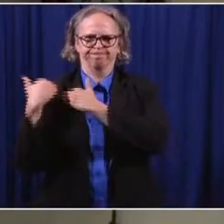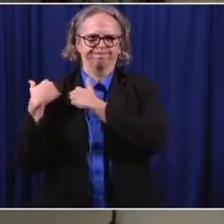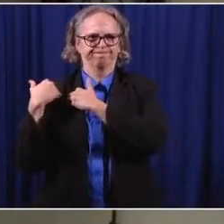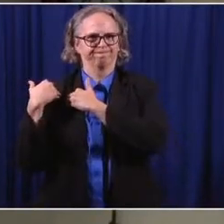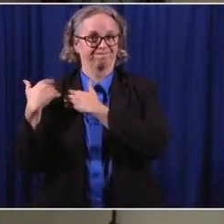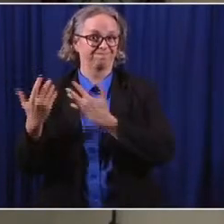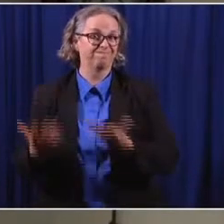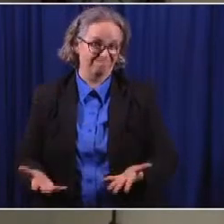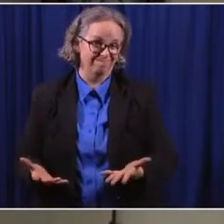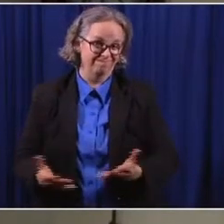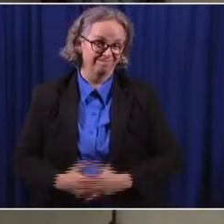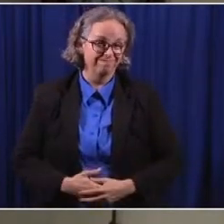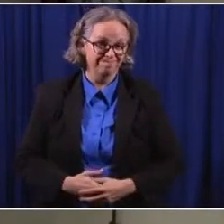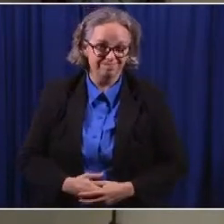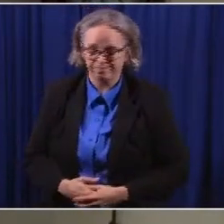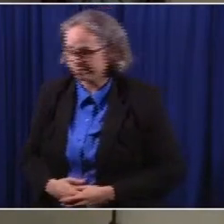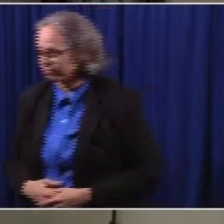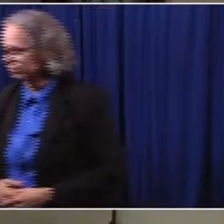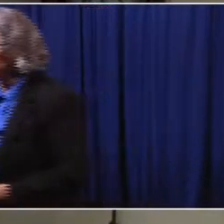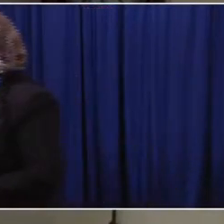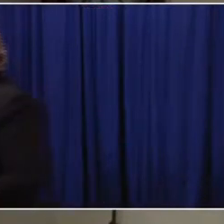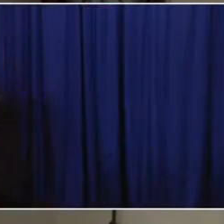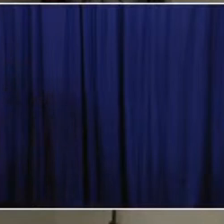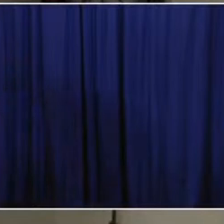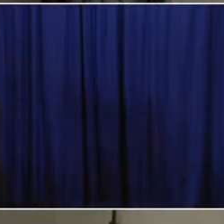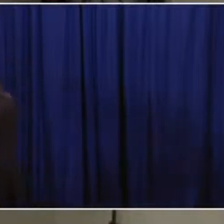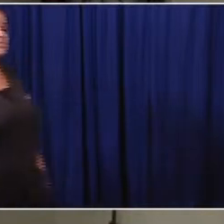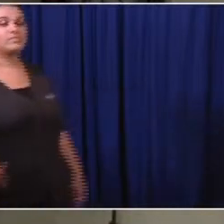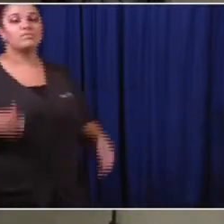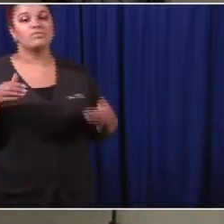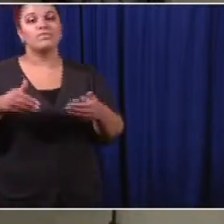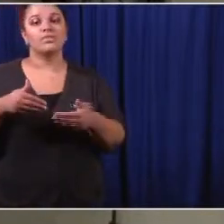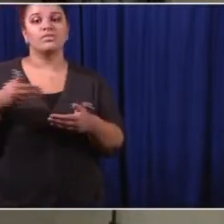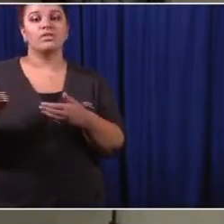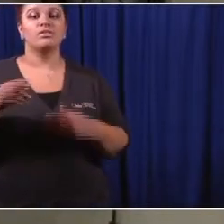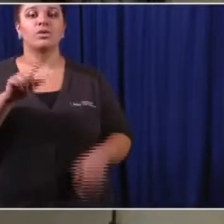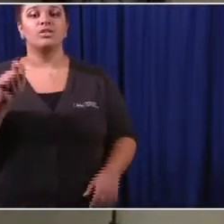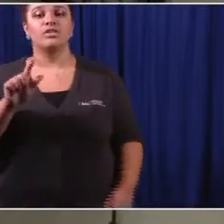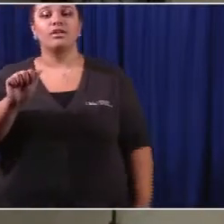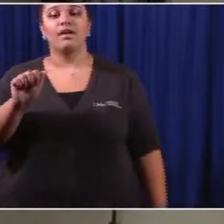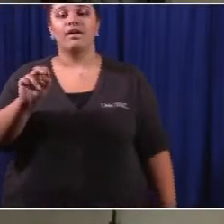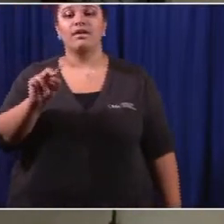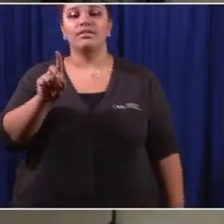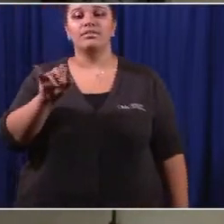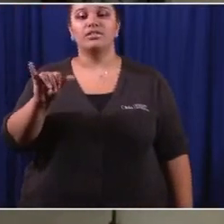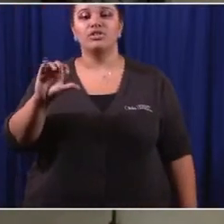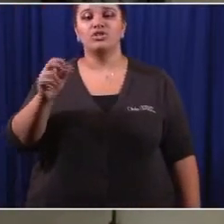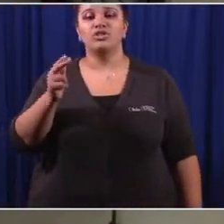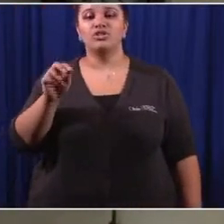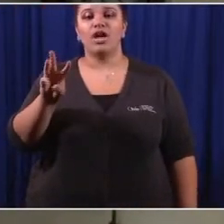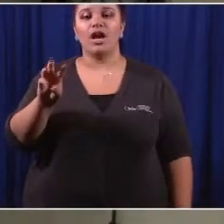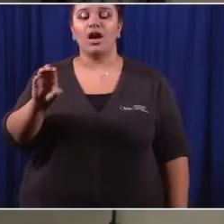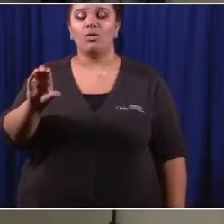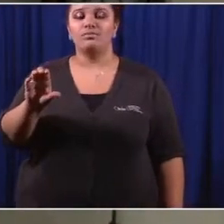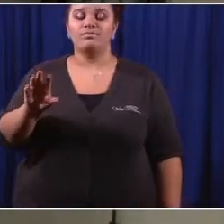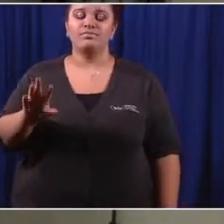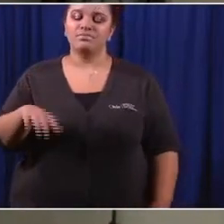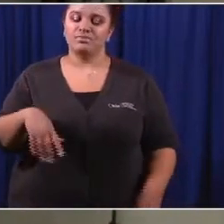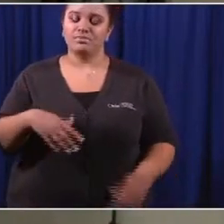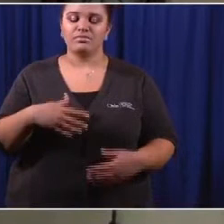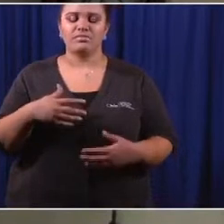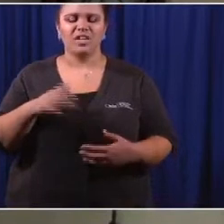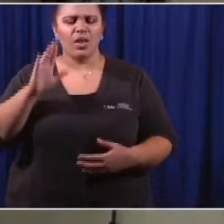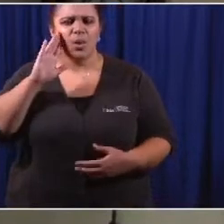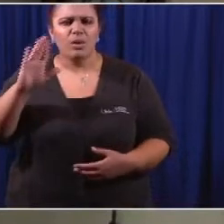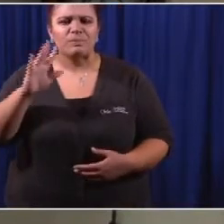is from Andy Chow at Ohio Public Radio and Television. Hi, Governor. I wanted to talk more about the appointment